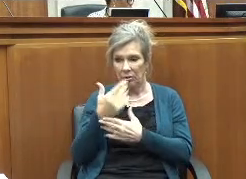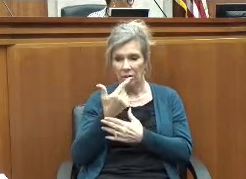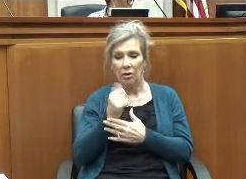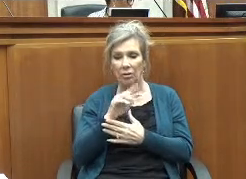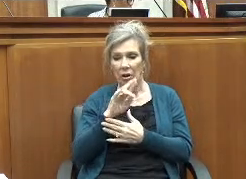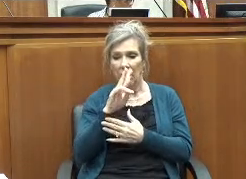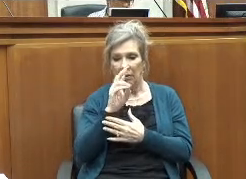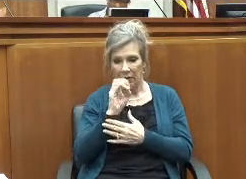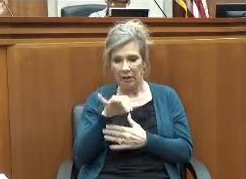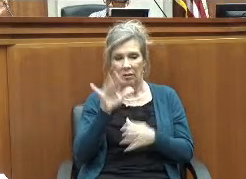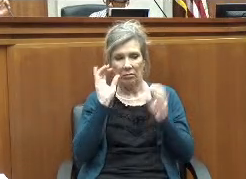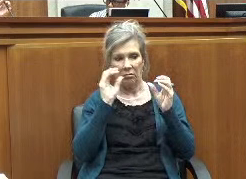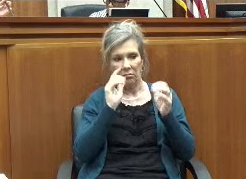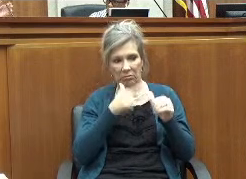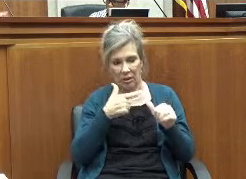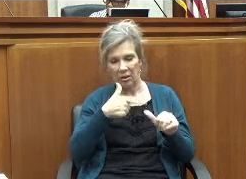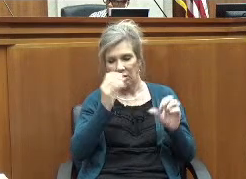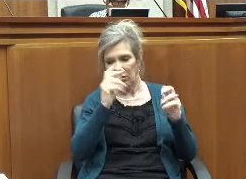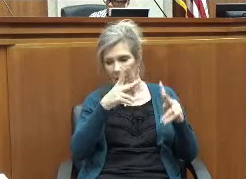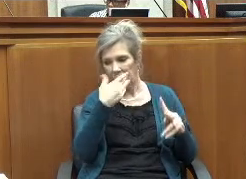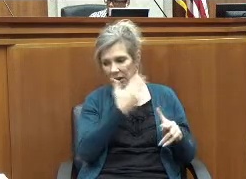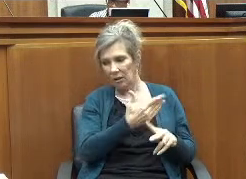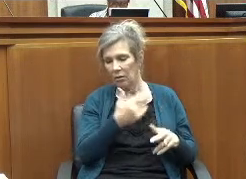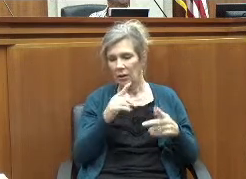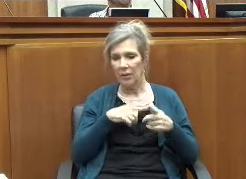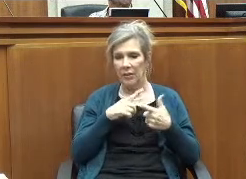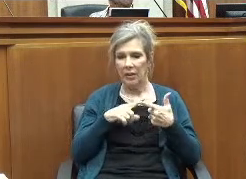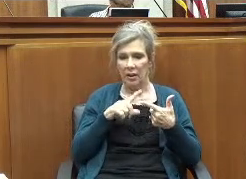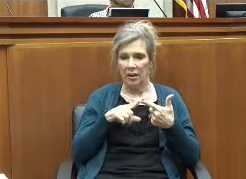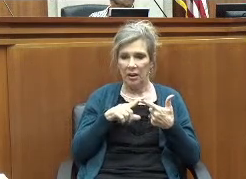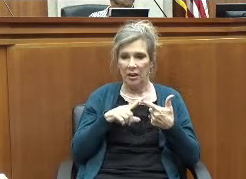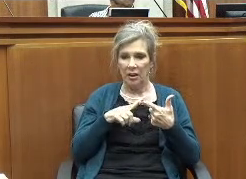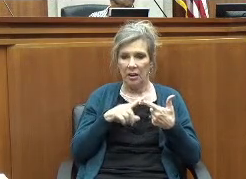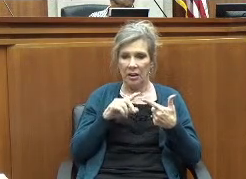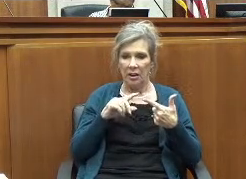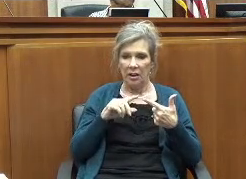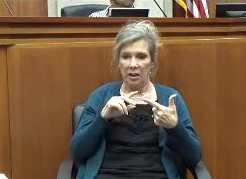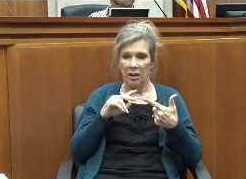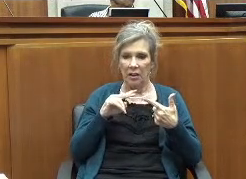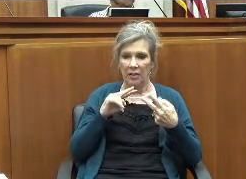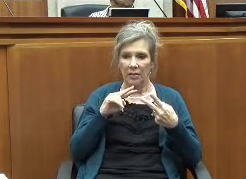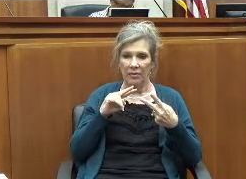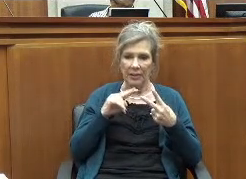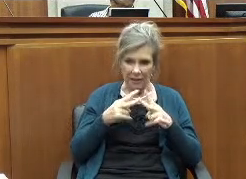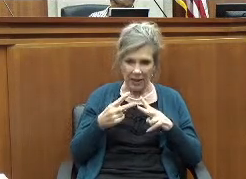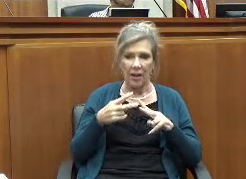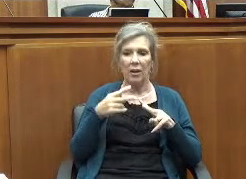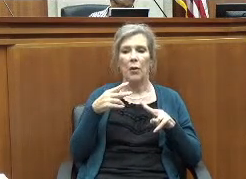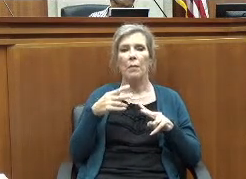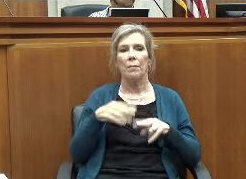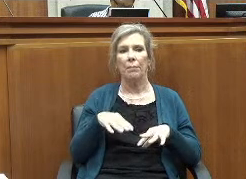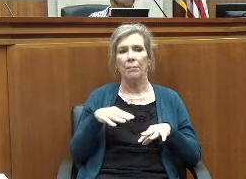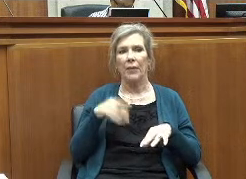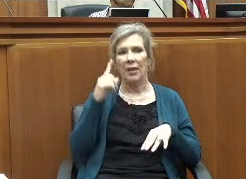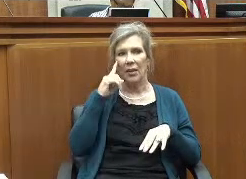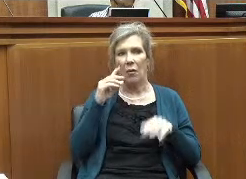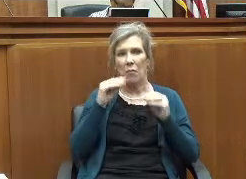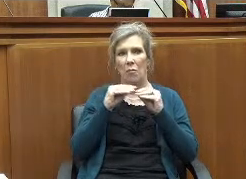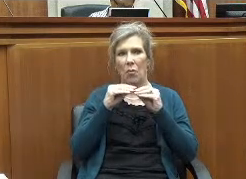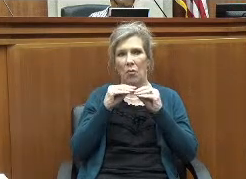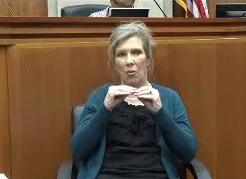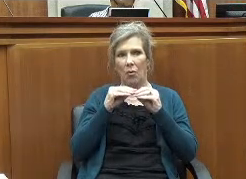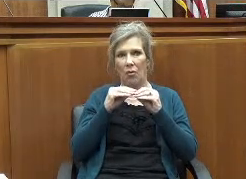Okay, thank you. And then the second matter, which I think is more urgent,